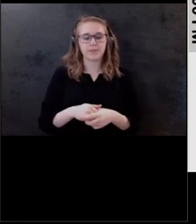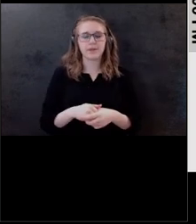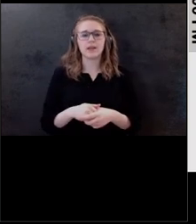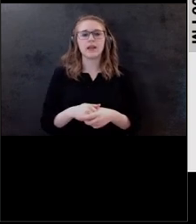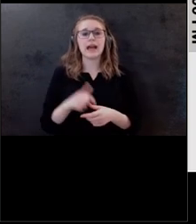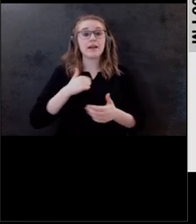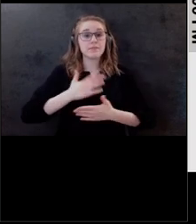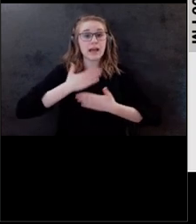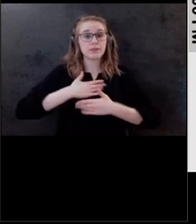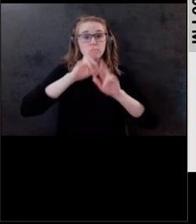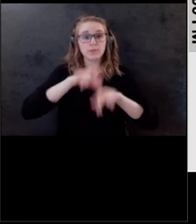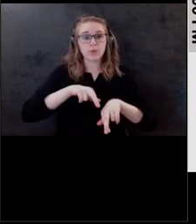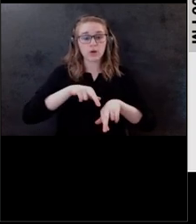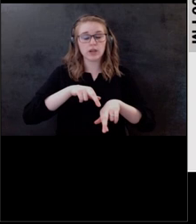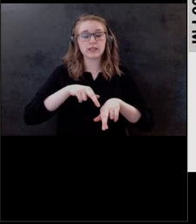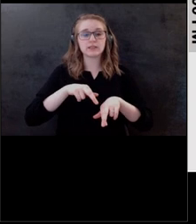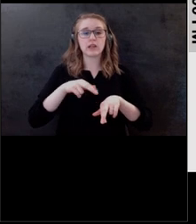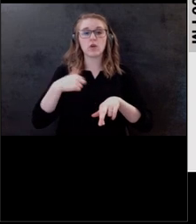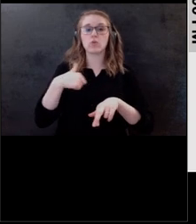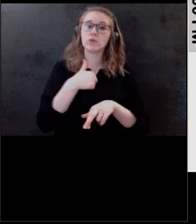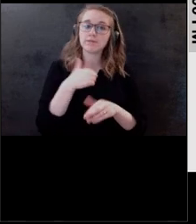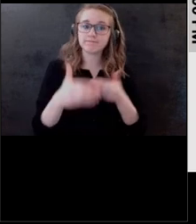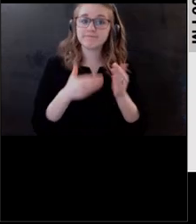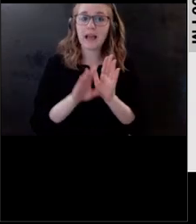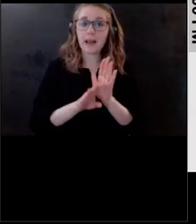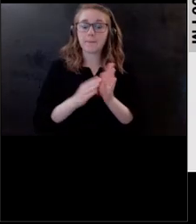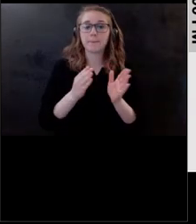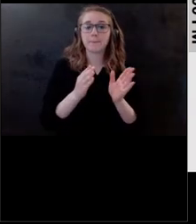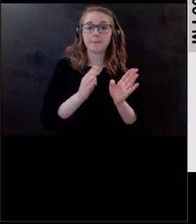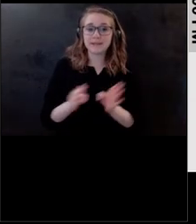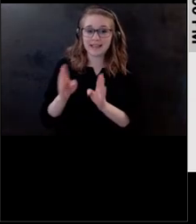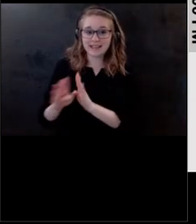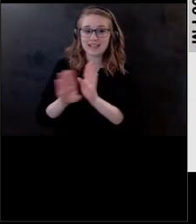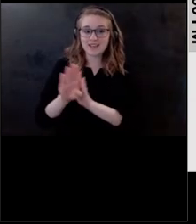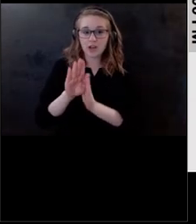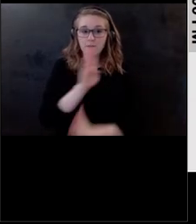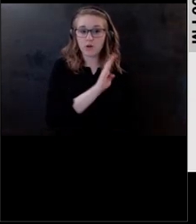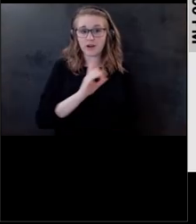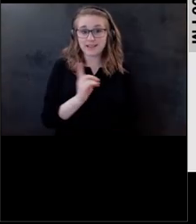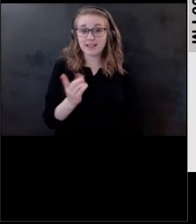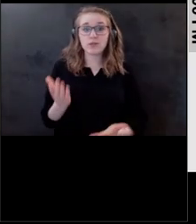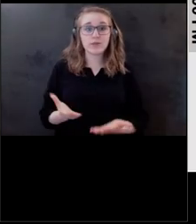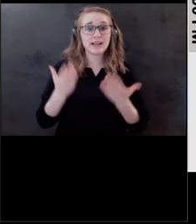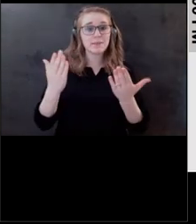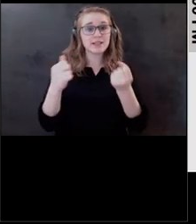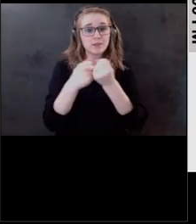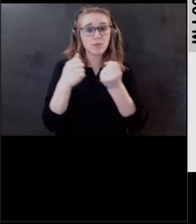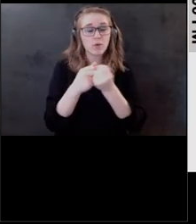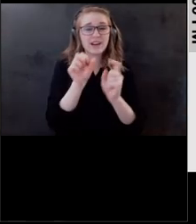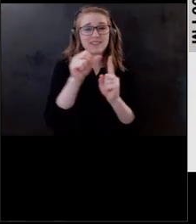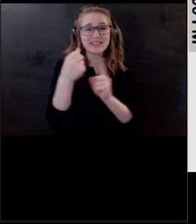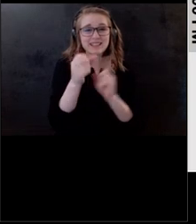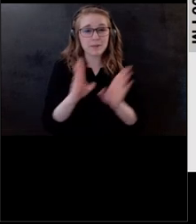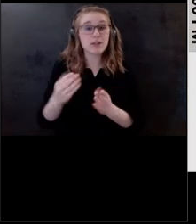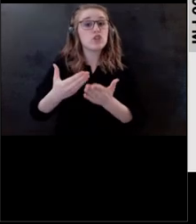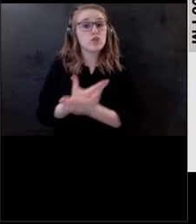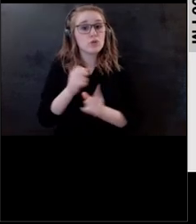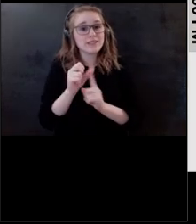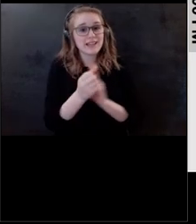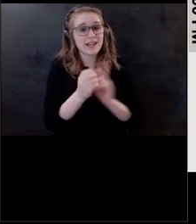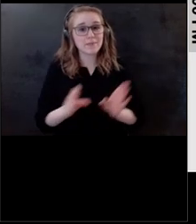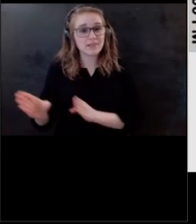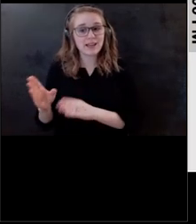happy to report that we've gone through the Planning and Development Board, and they are recommending support of the site plan, the new site plan, and we